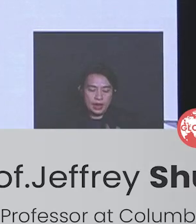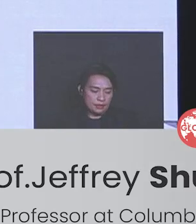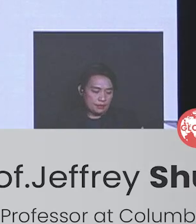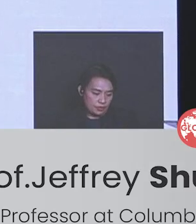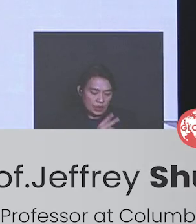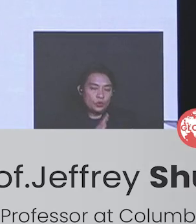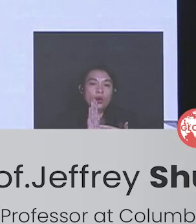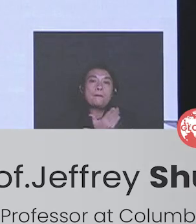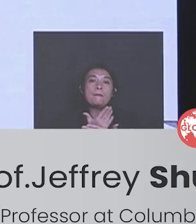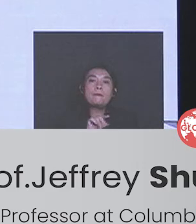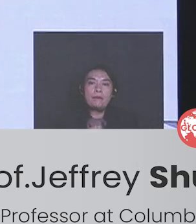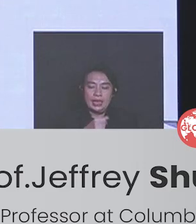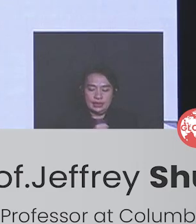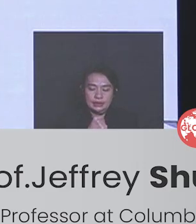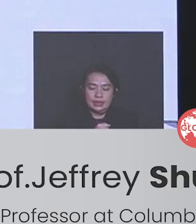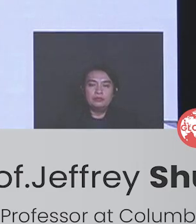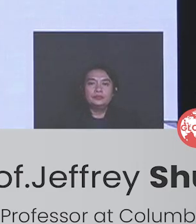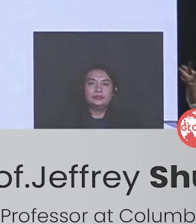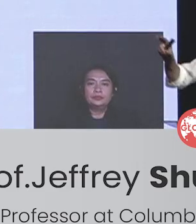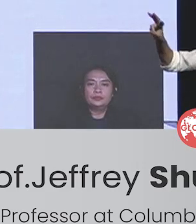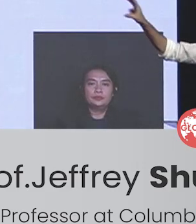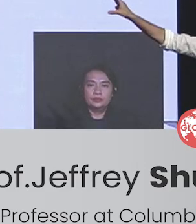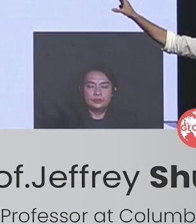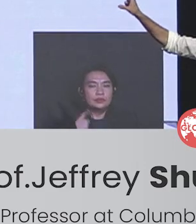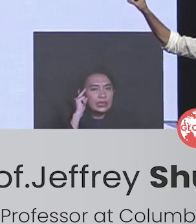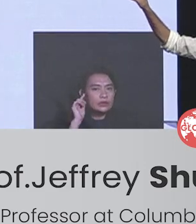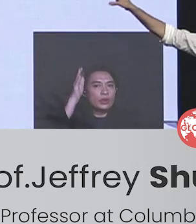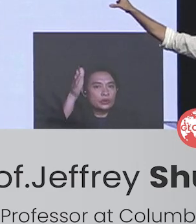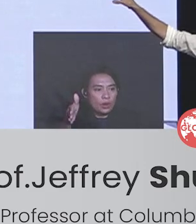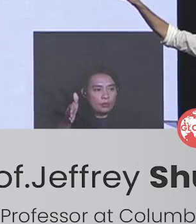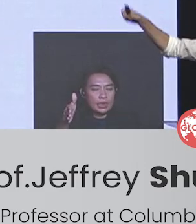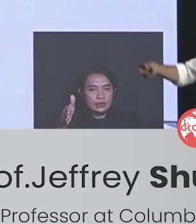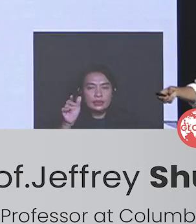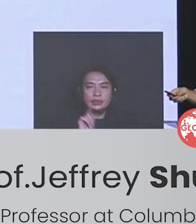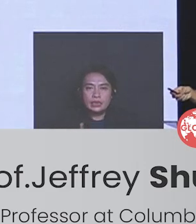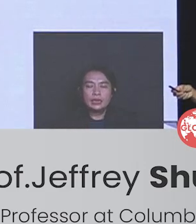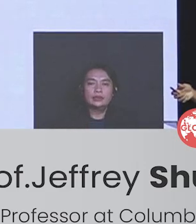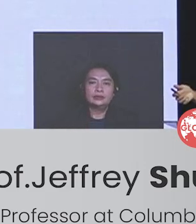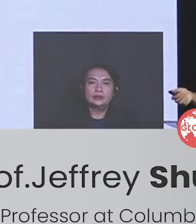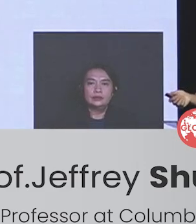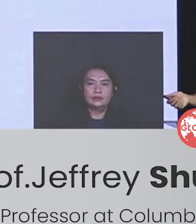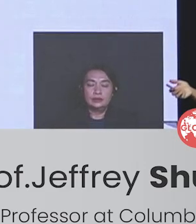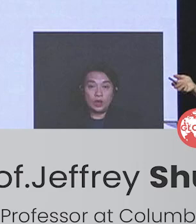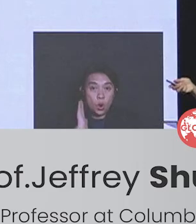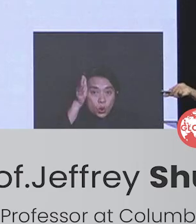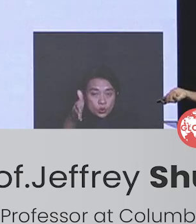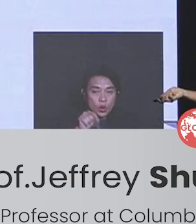for the future, how do we make sure that our rules don't prohibit the kind of elements that we actually like in the